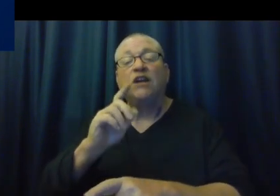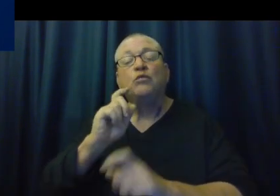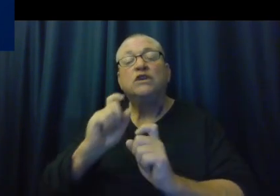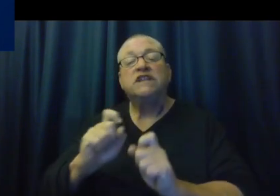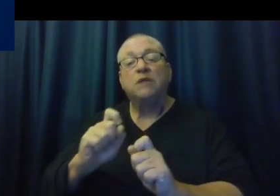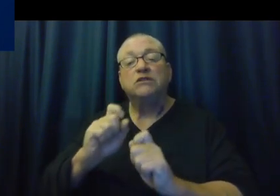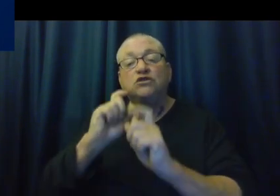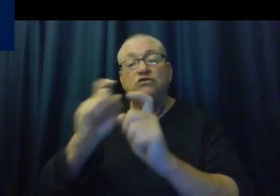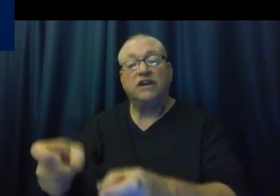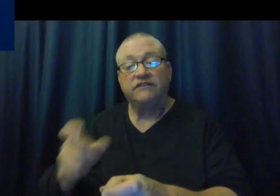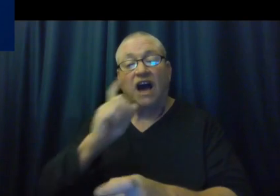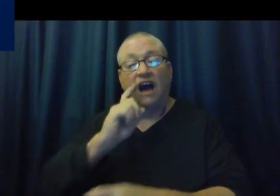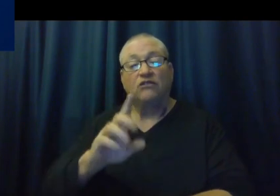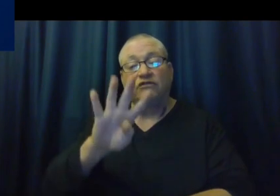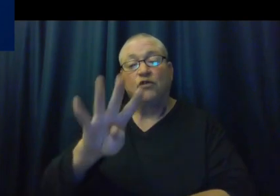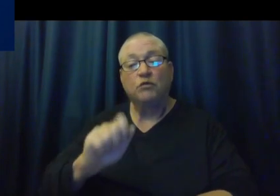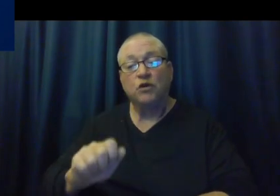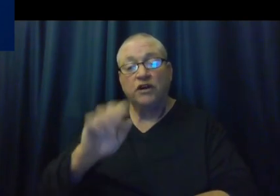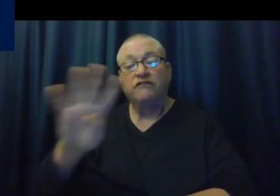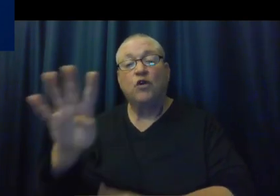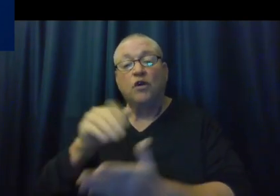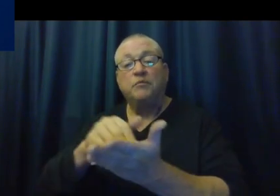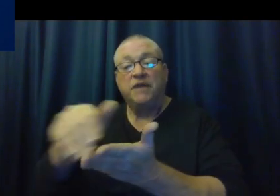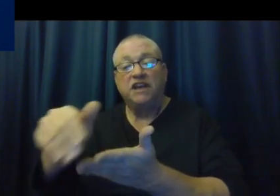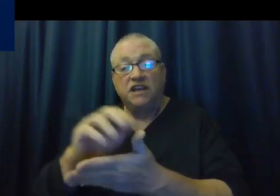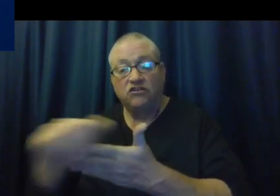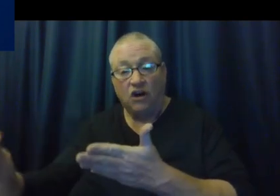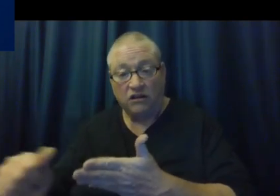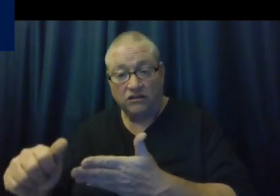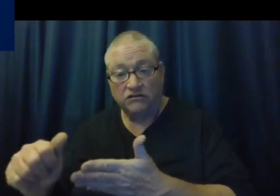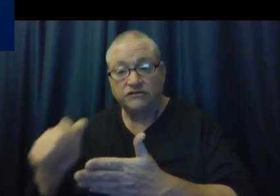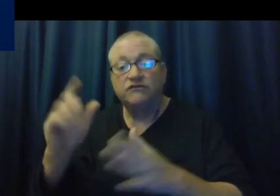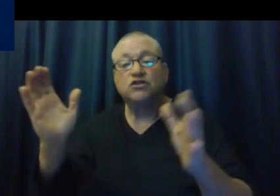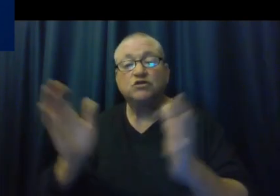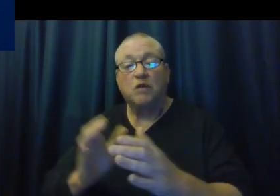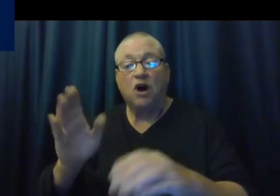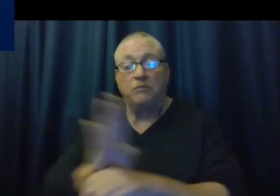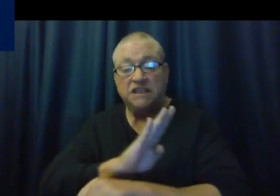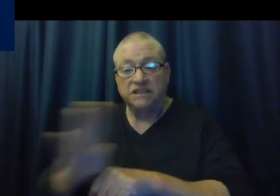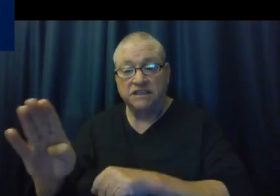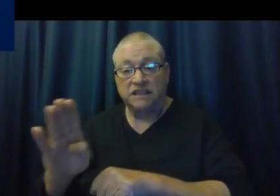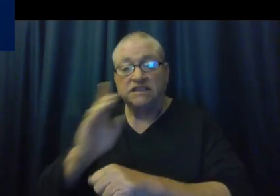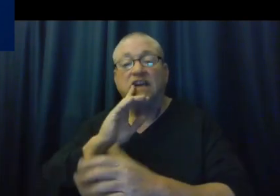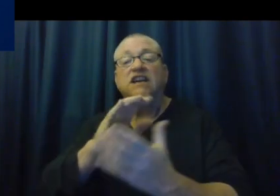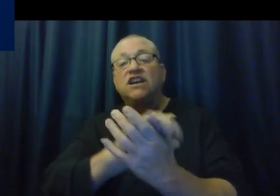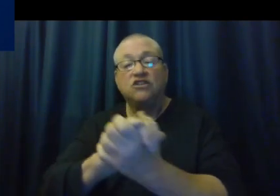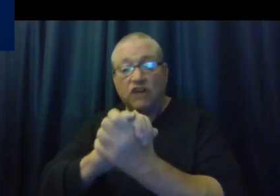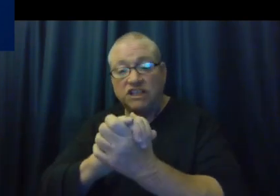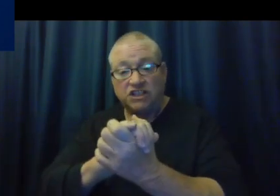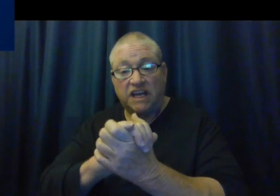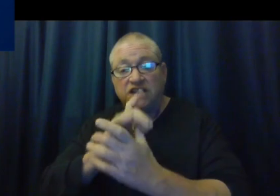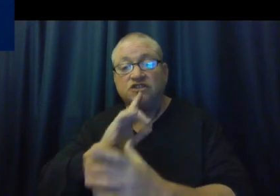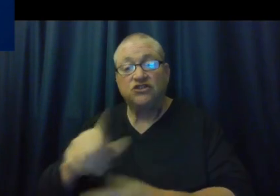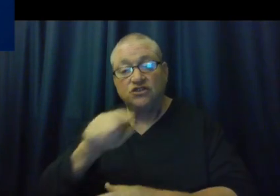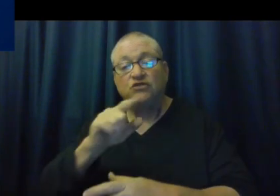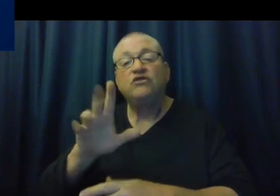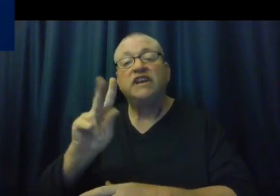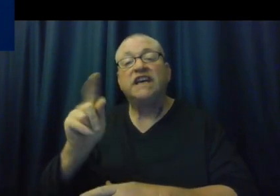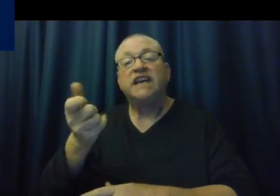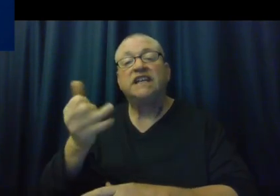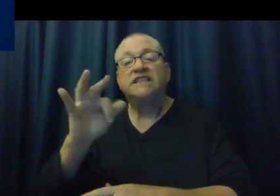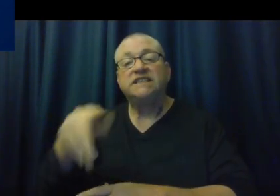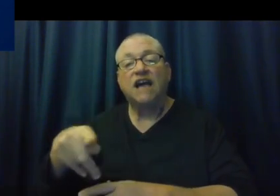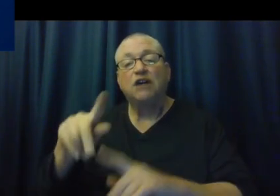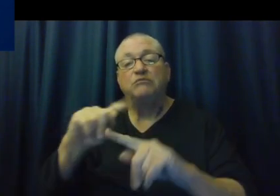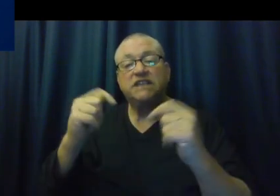2019. Congratulations to everyone that contributed to the fundraising and opening of this vital resource as part of Western's presence on